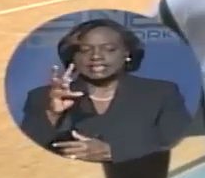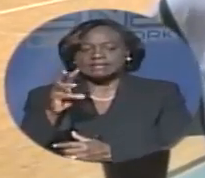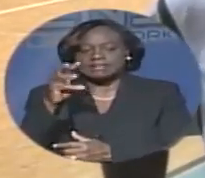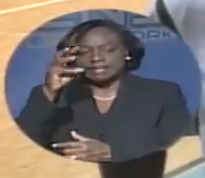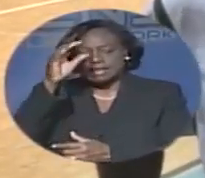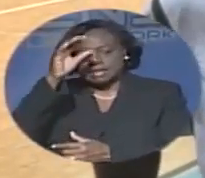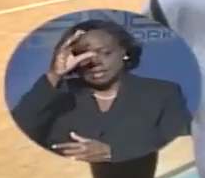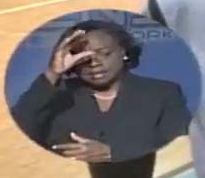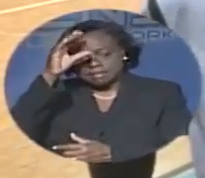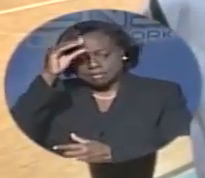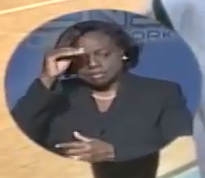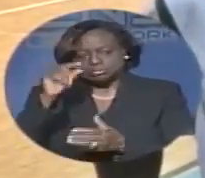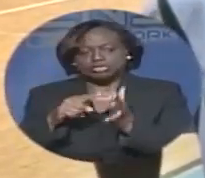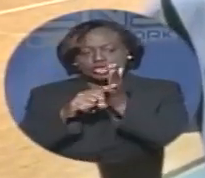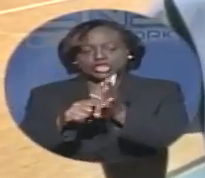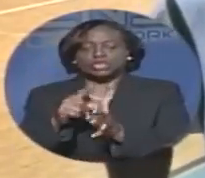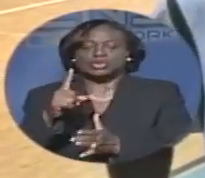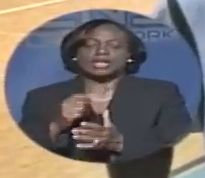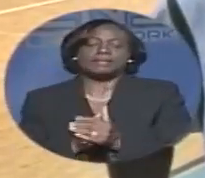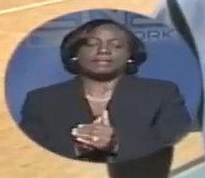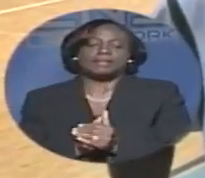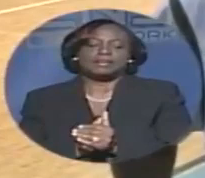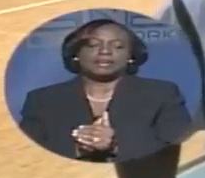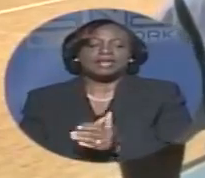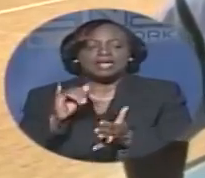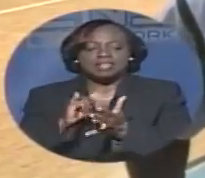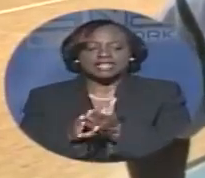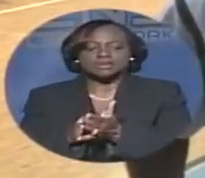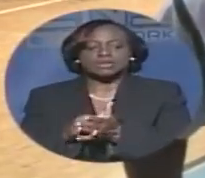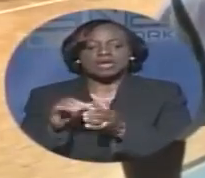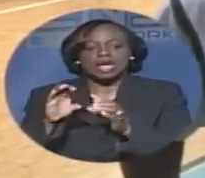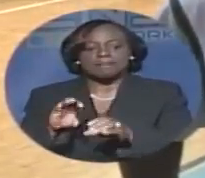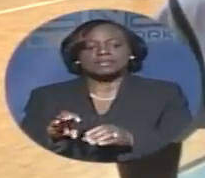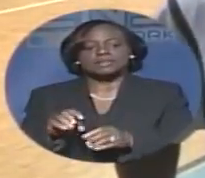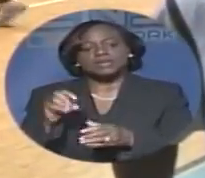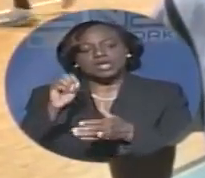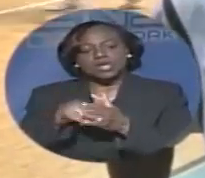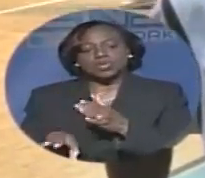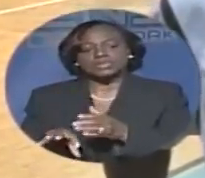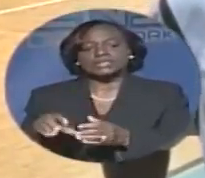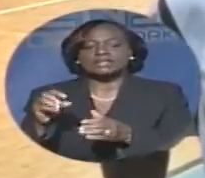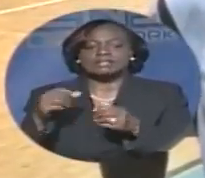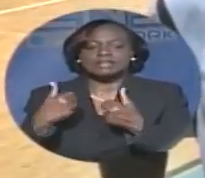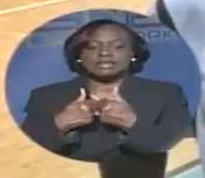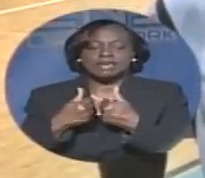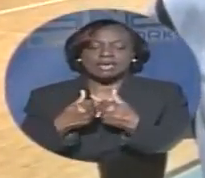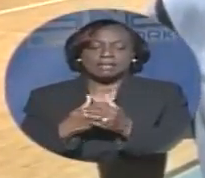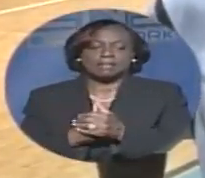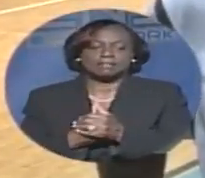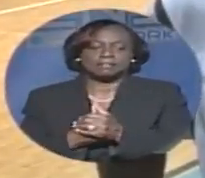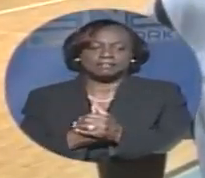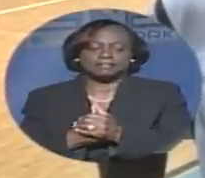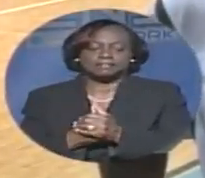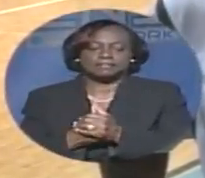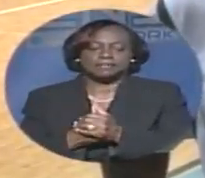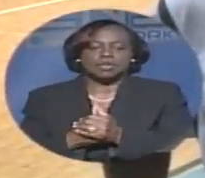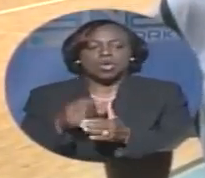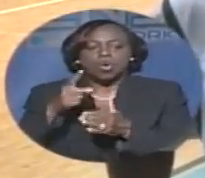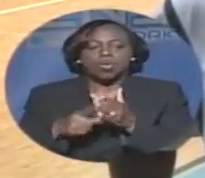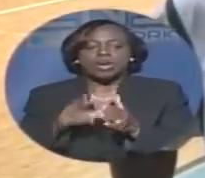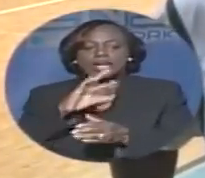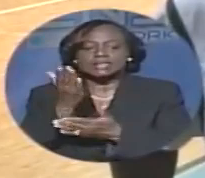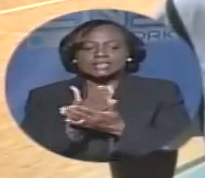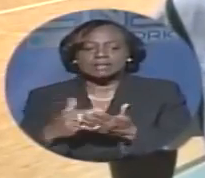that. That's how it really cost us to lose the game. All right, now what are the things you need to work on besides the free throws to come